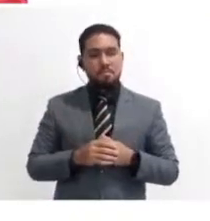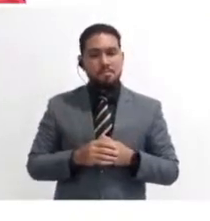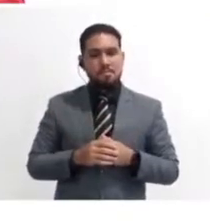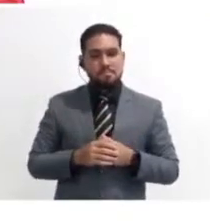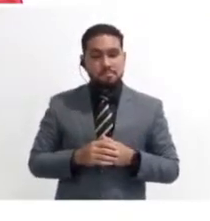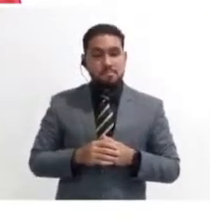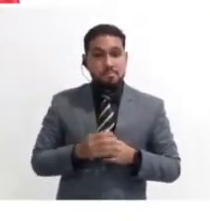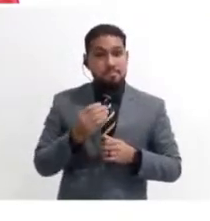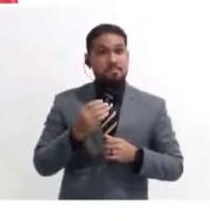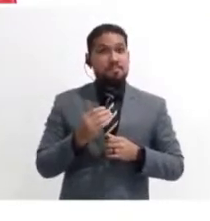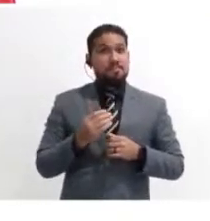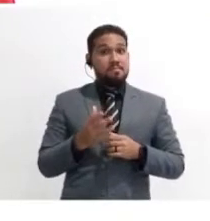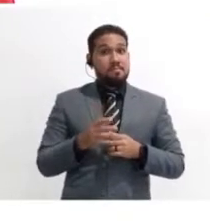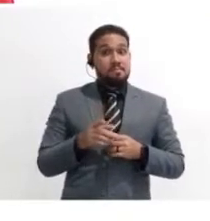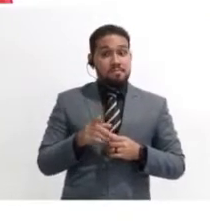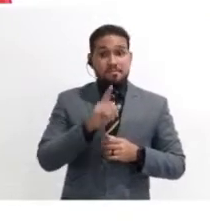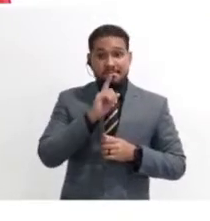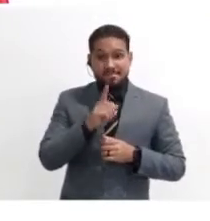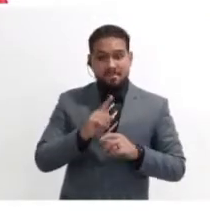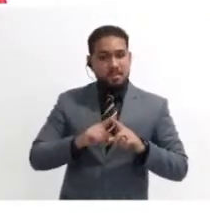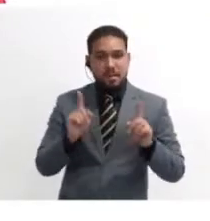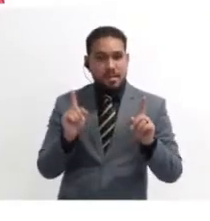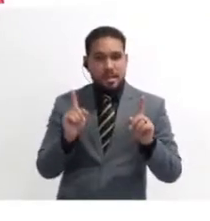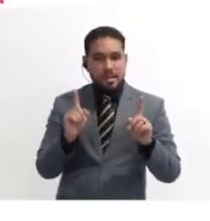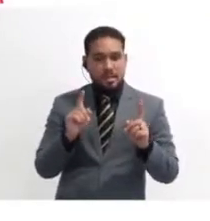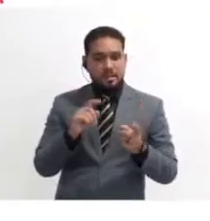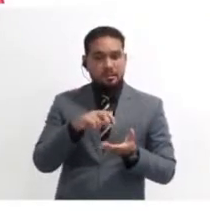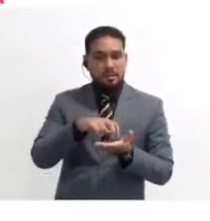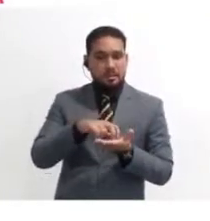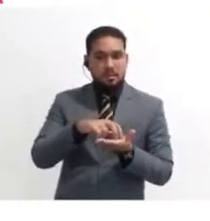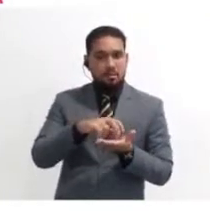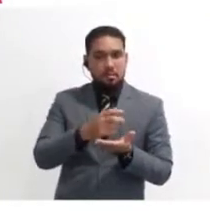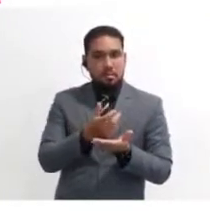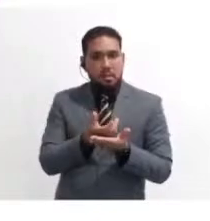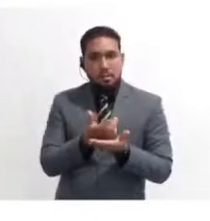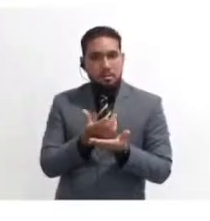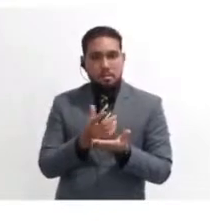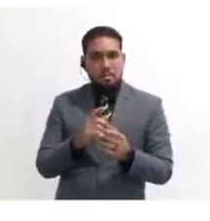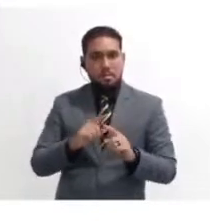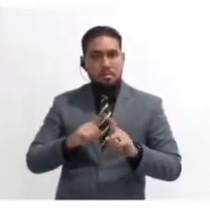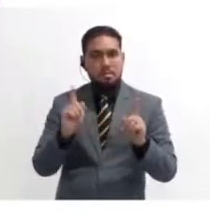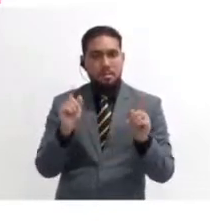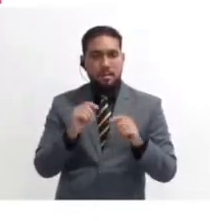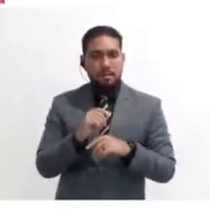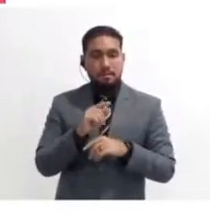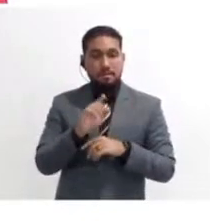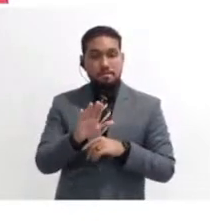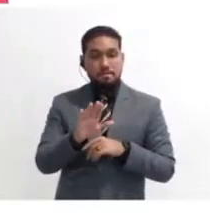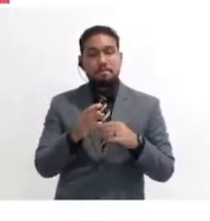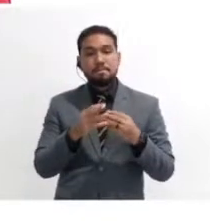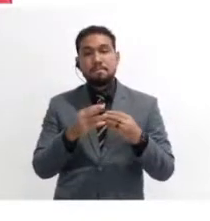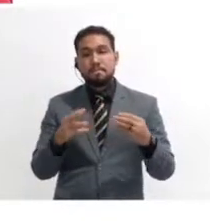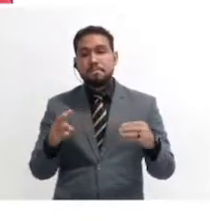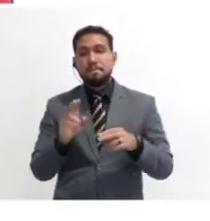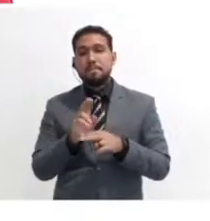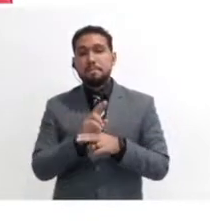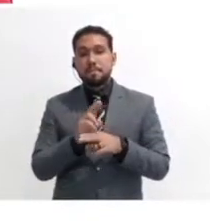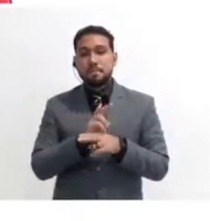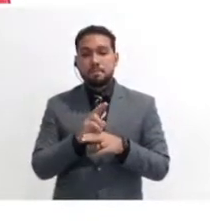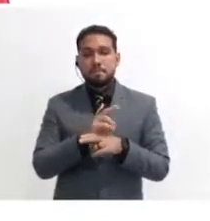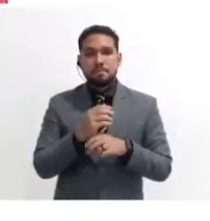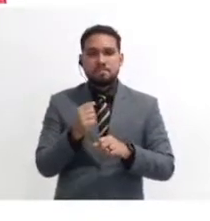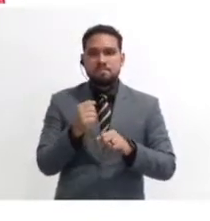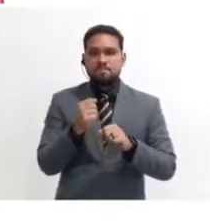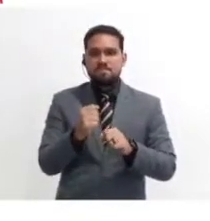electroplate the bump material, on wafer level package we usually use a preformed solder balls, and we drop